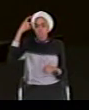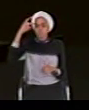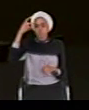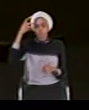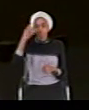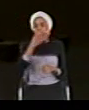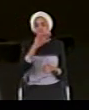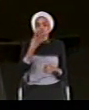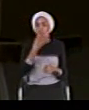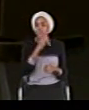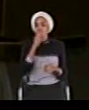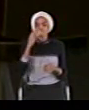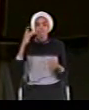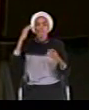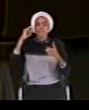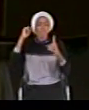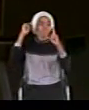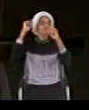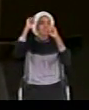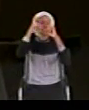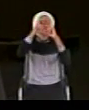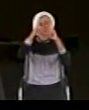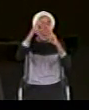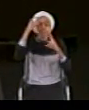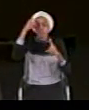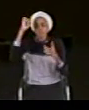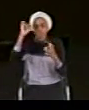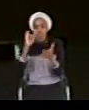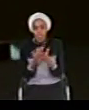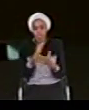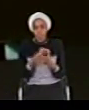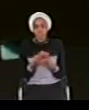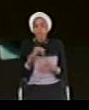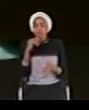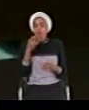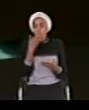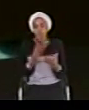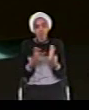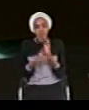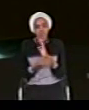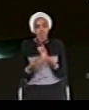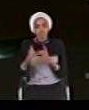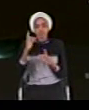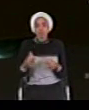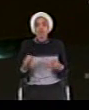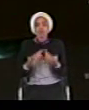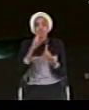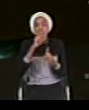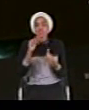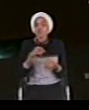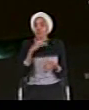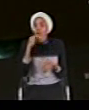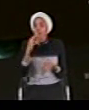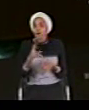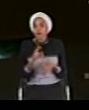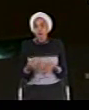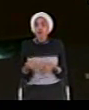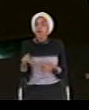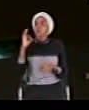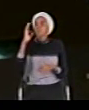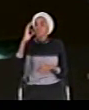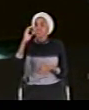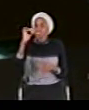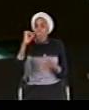there is a destination for that goodness of the Lord. And you're proclaiming that goal of